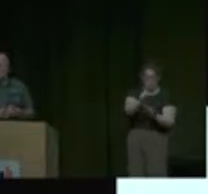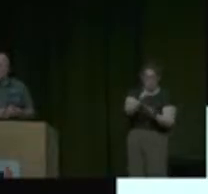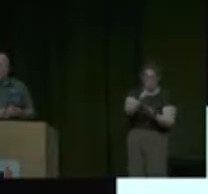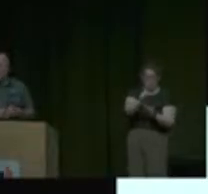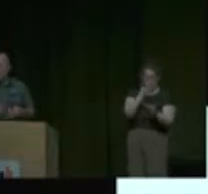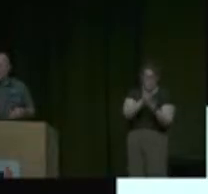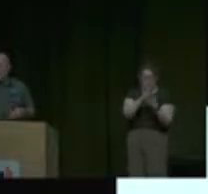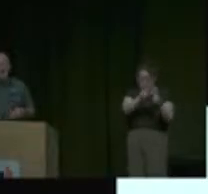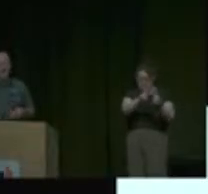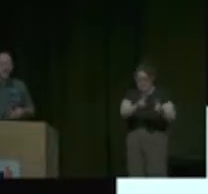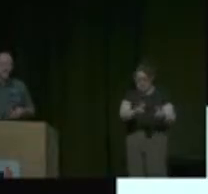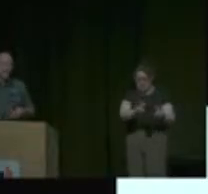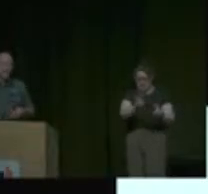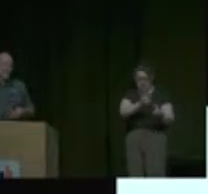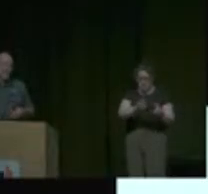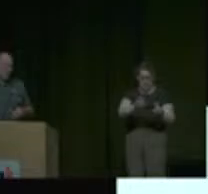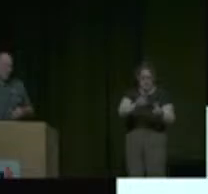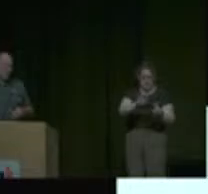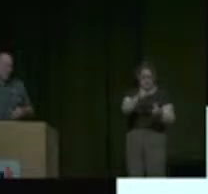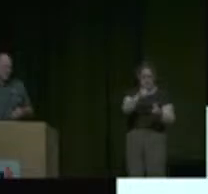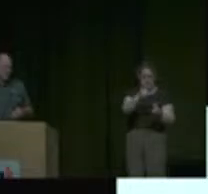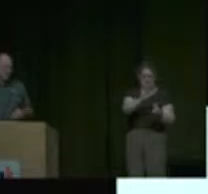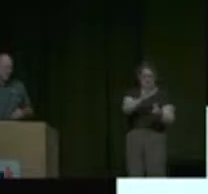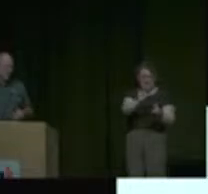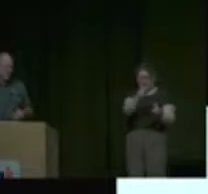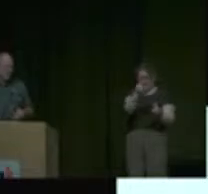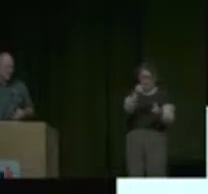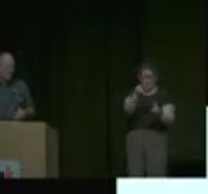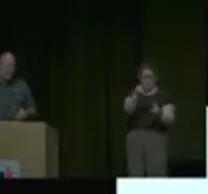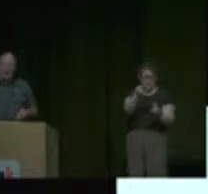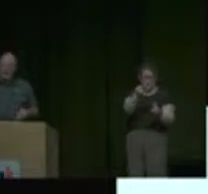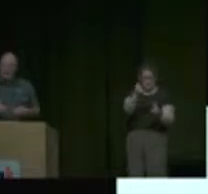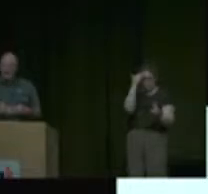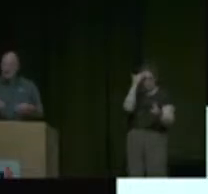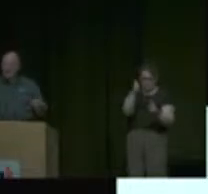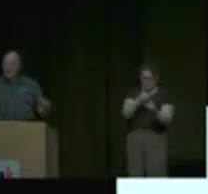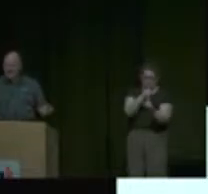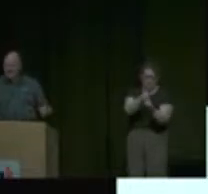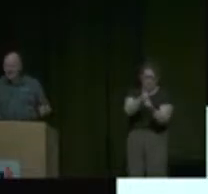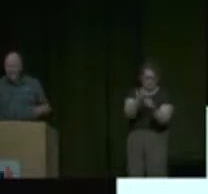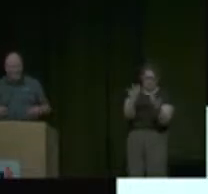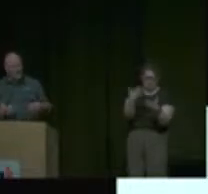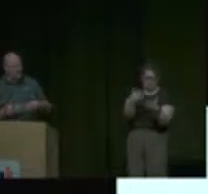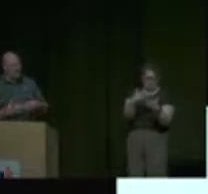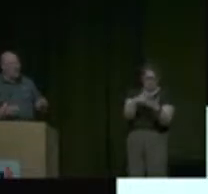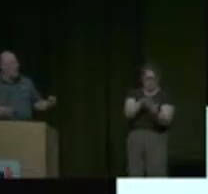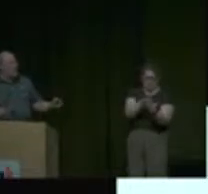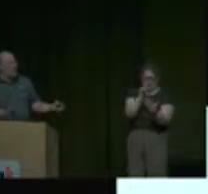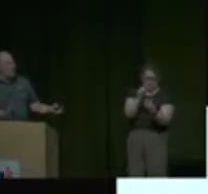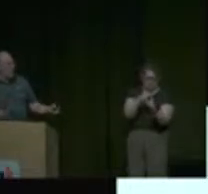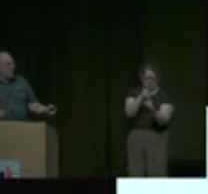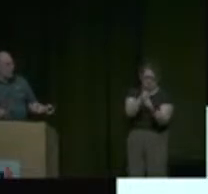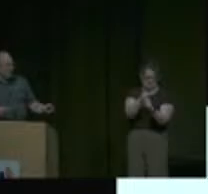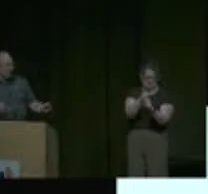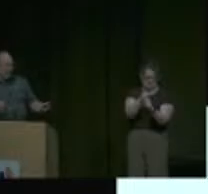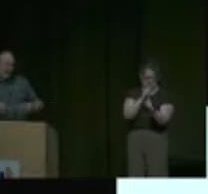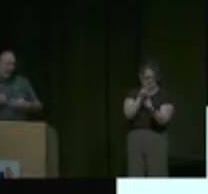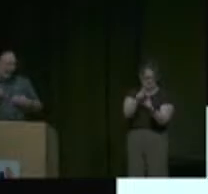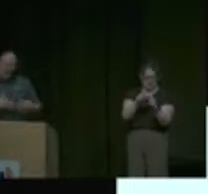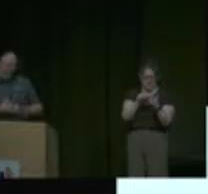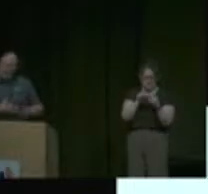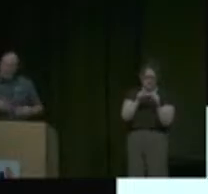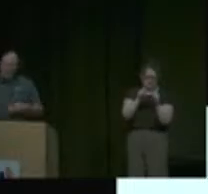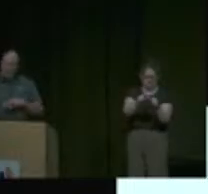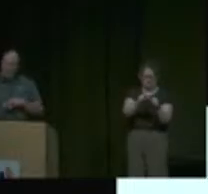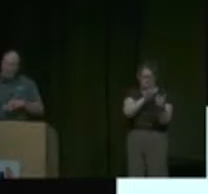assessing them in the mid-'80s because we knew of the impacts. We had already found out the impacts, and where we do today, we'll